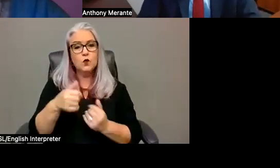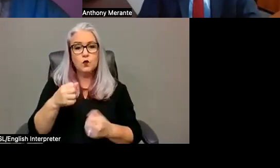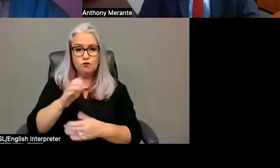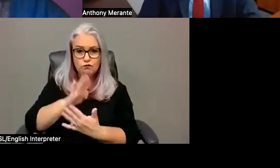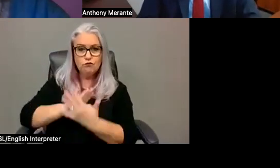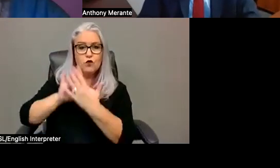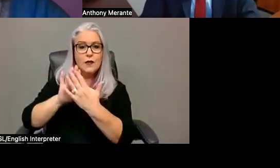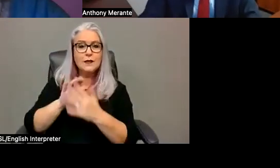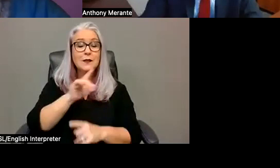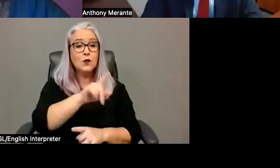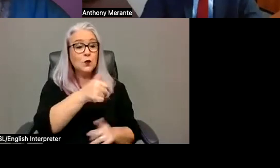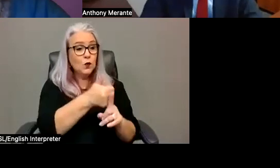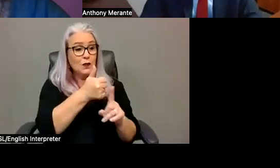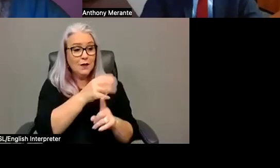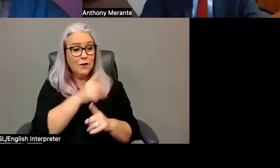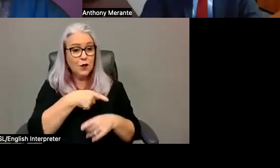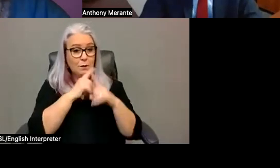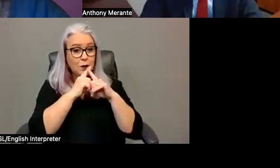And you're on mute, sir.